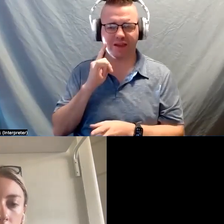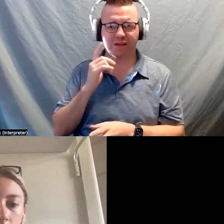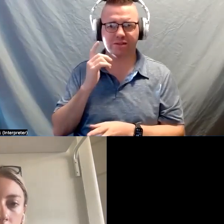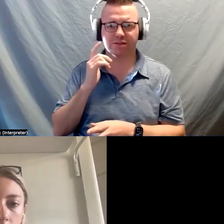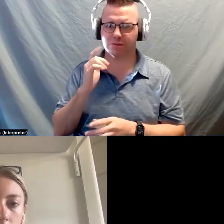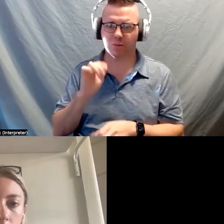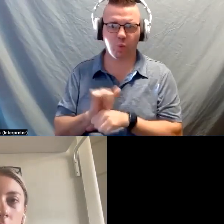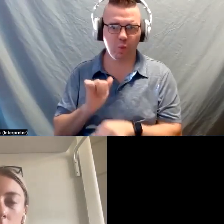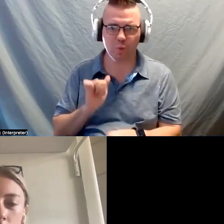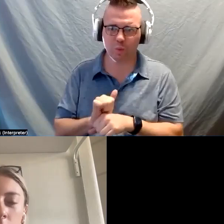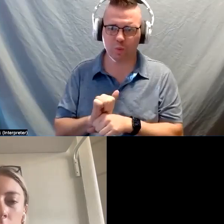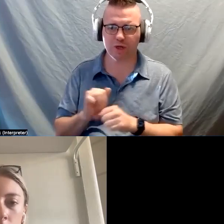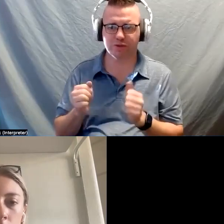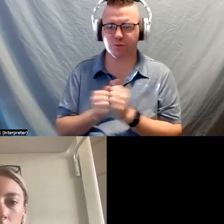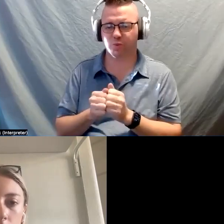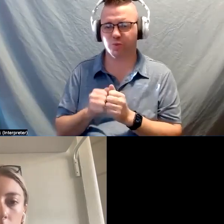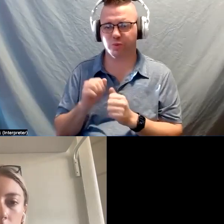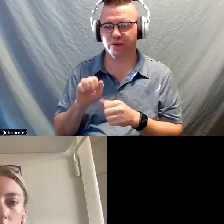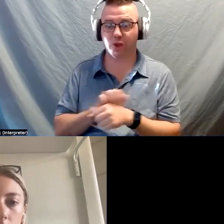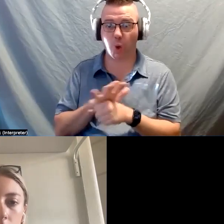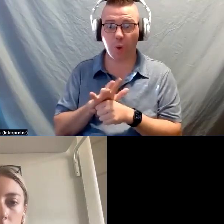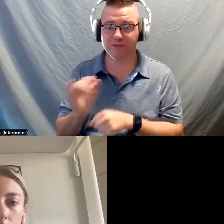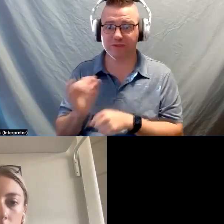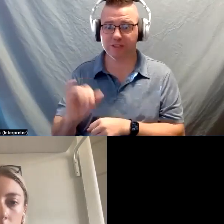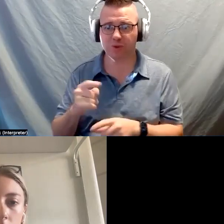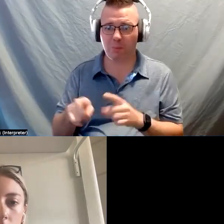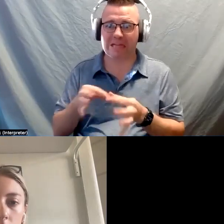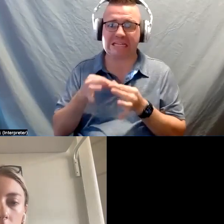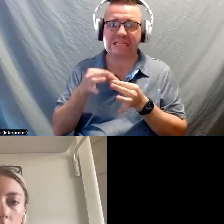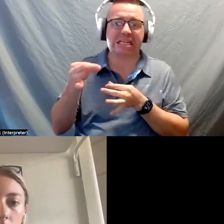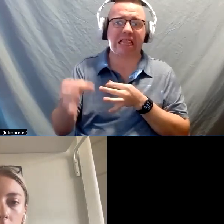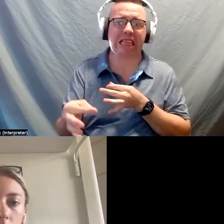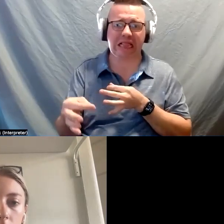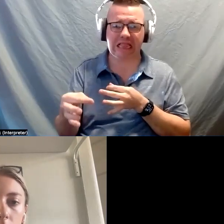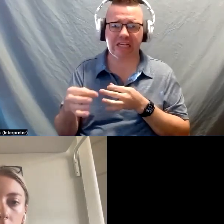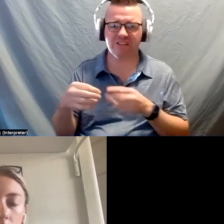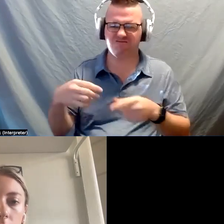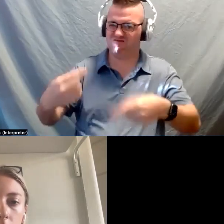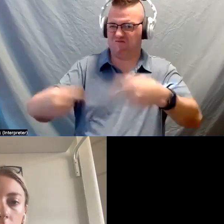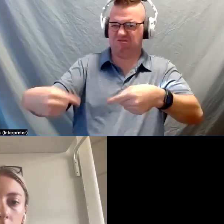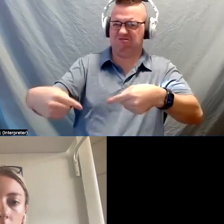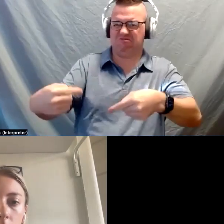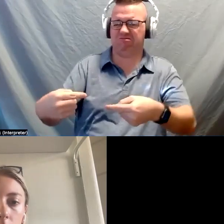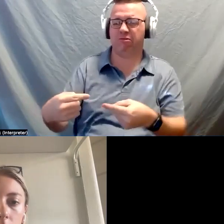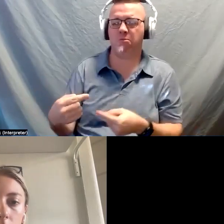course, worked in relation to COVID to some extent, but it was delayed. It was disputed.